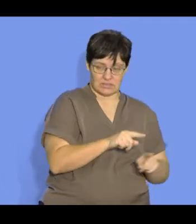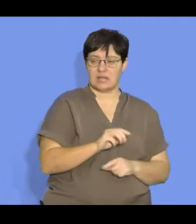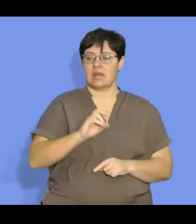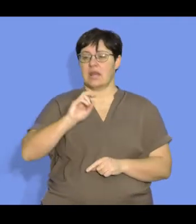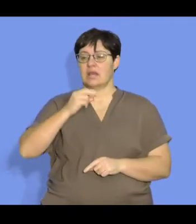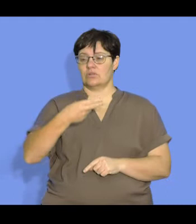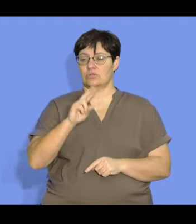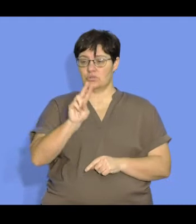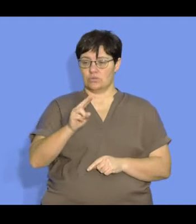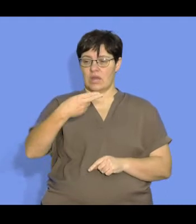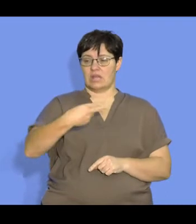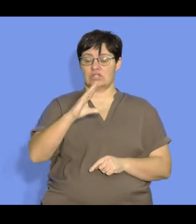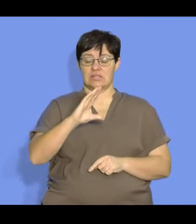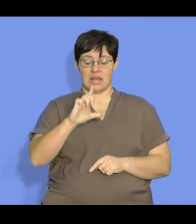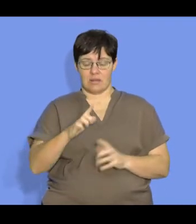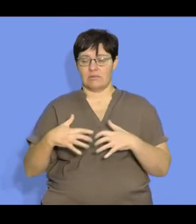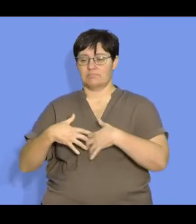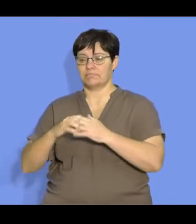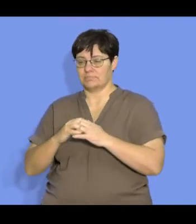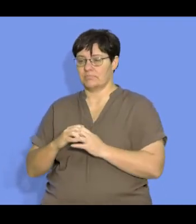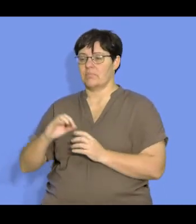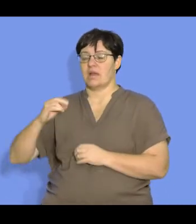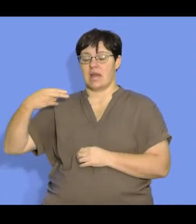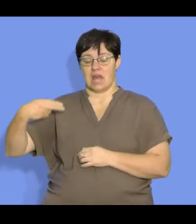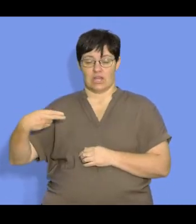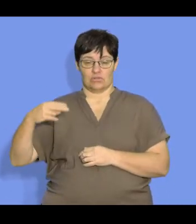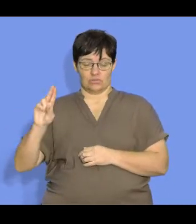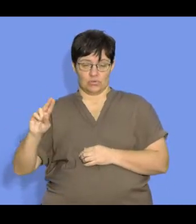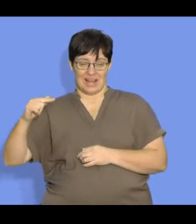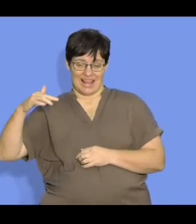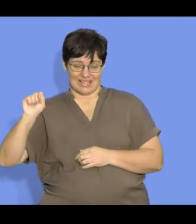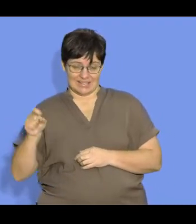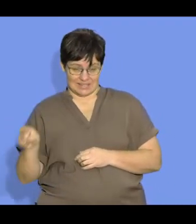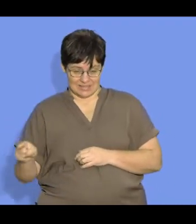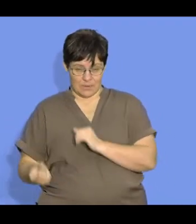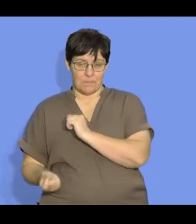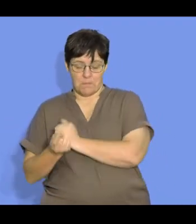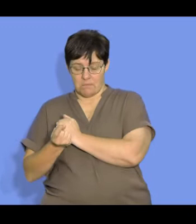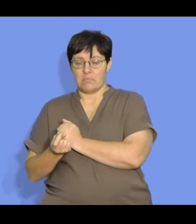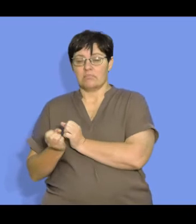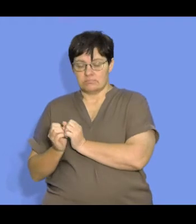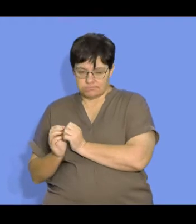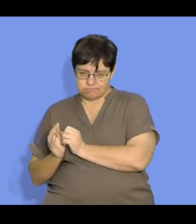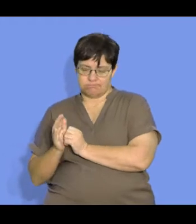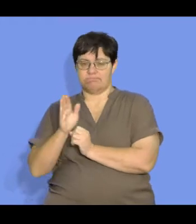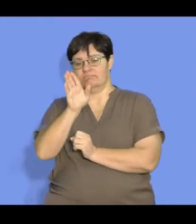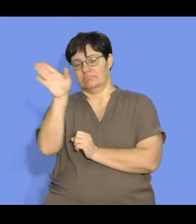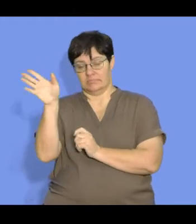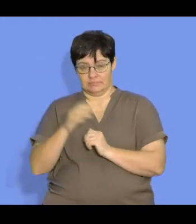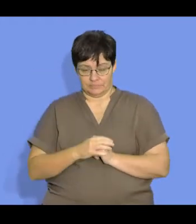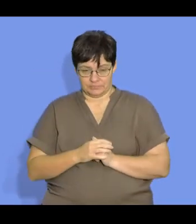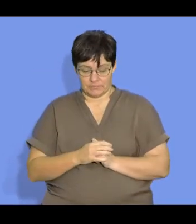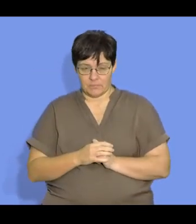hydrochloric acid will form hydrogen gas that will be released during the